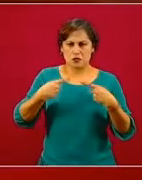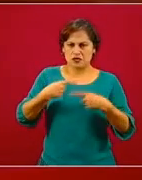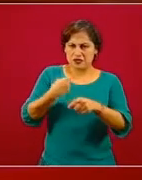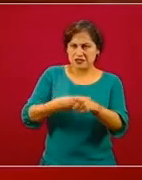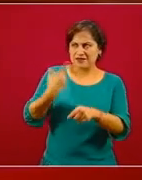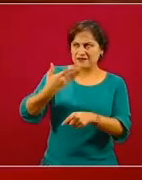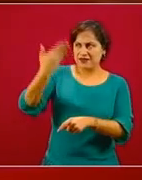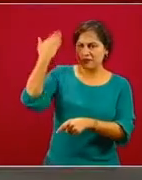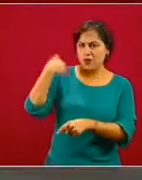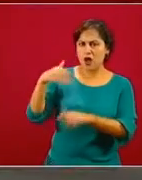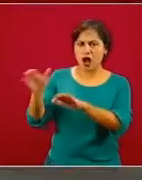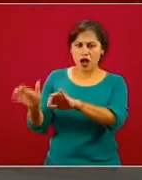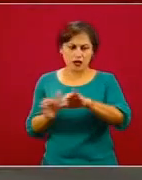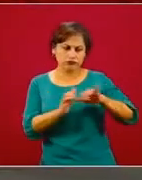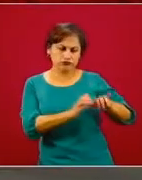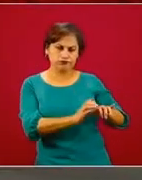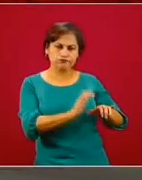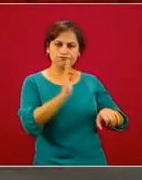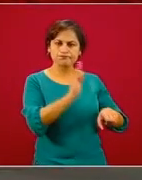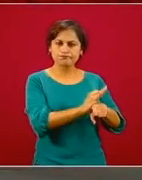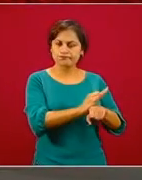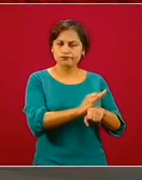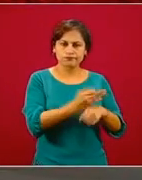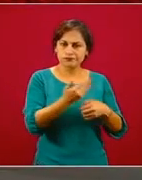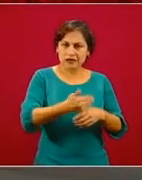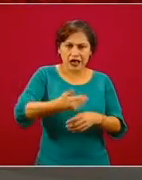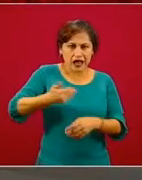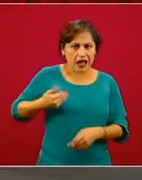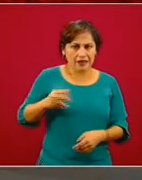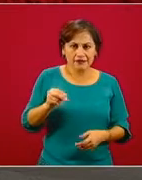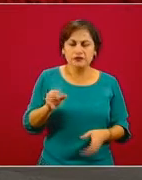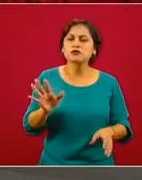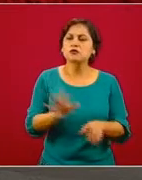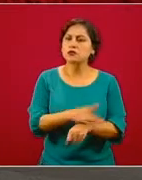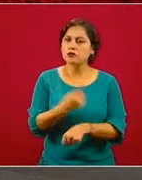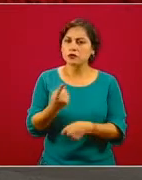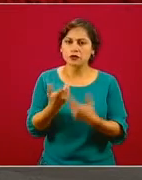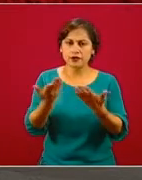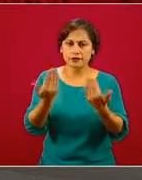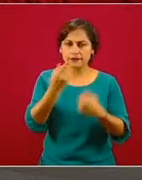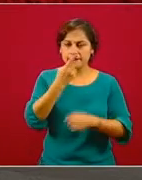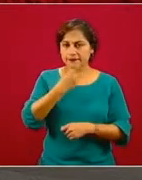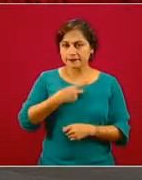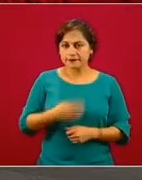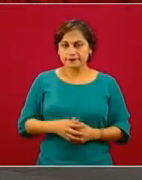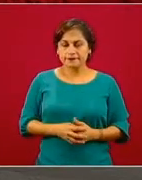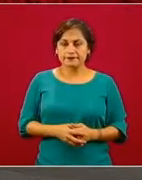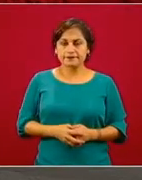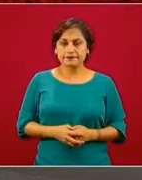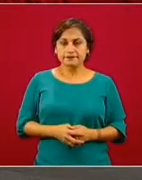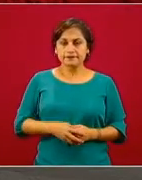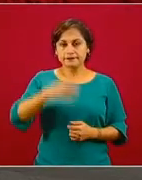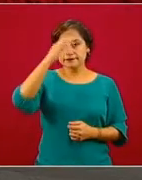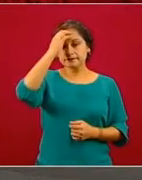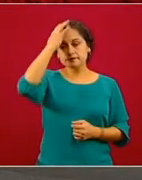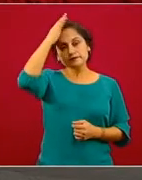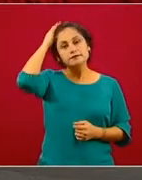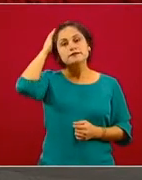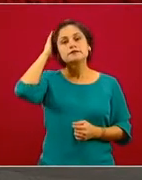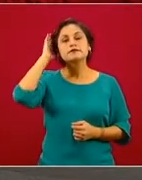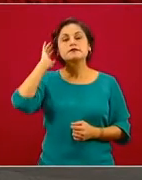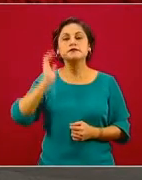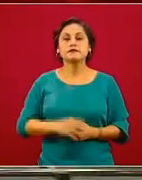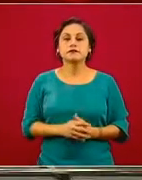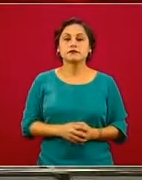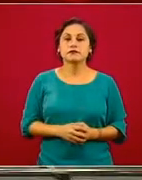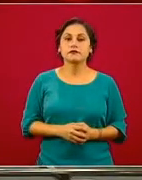died, why were not these people not isolated if they had pre-existing